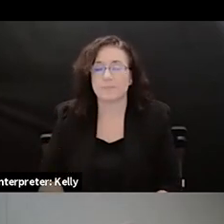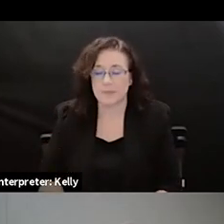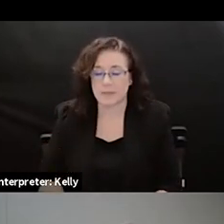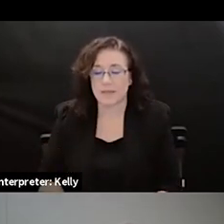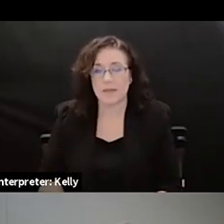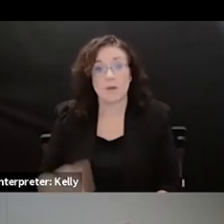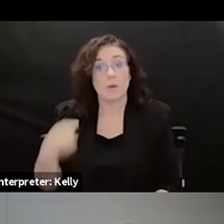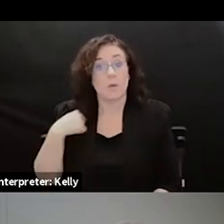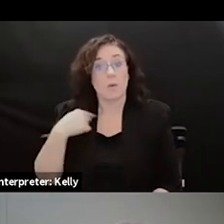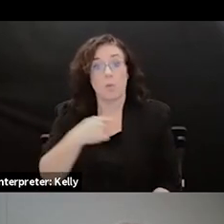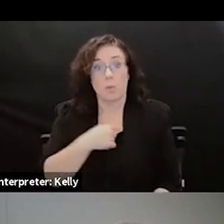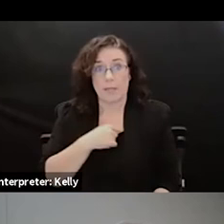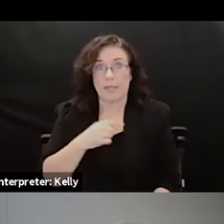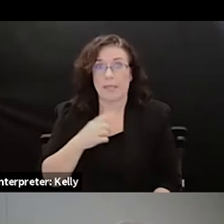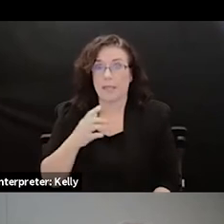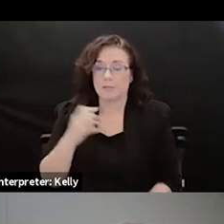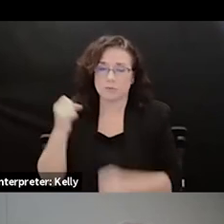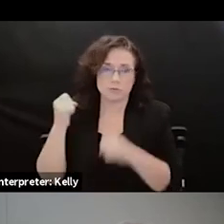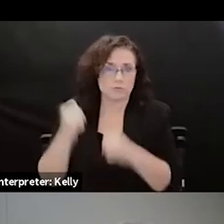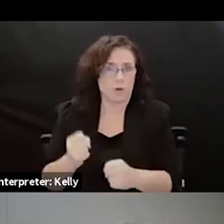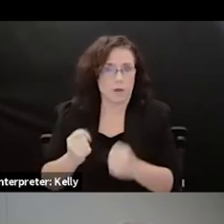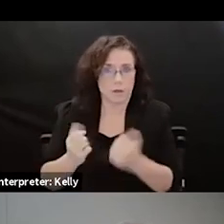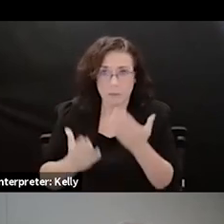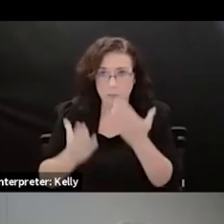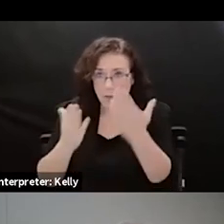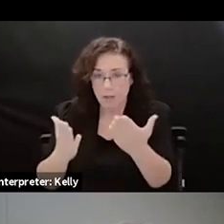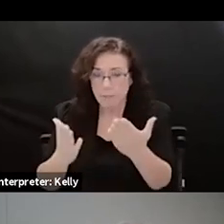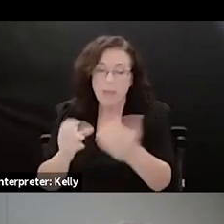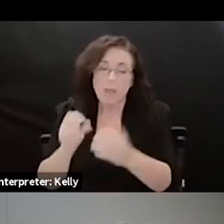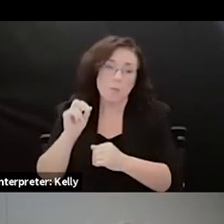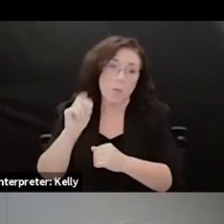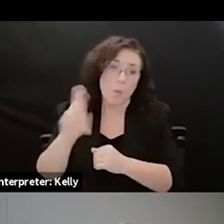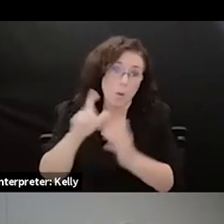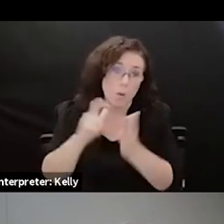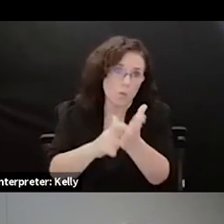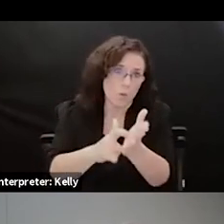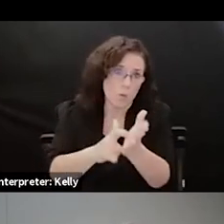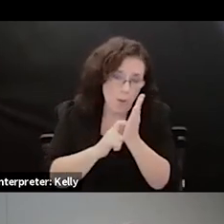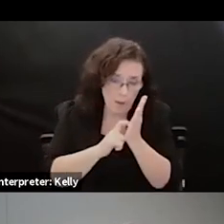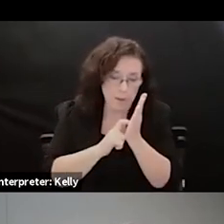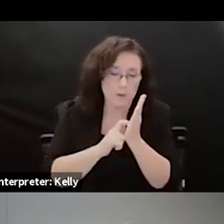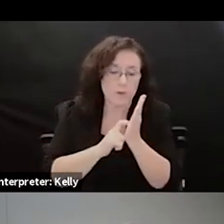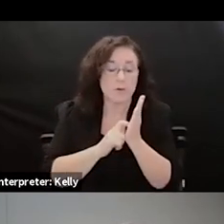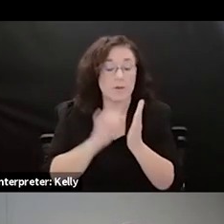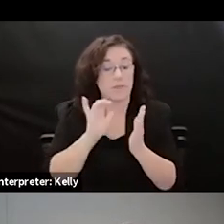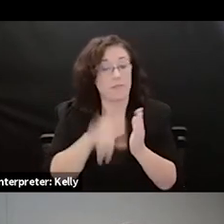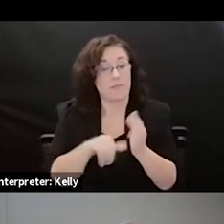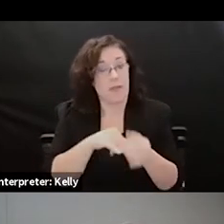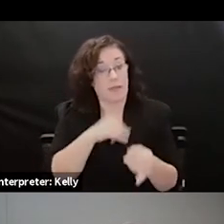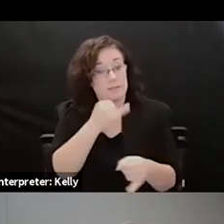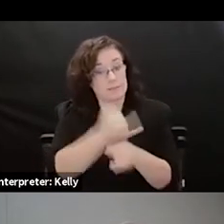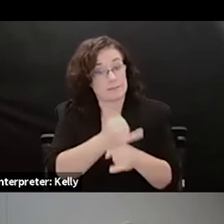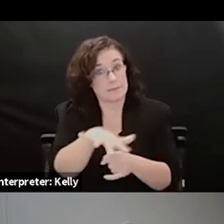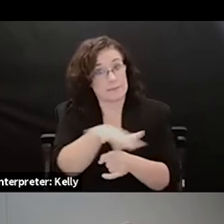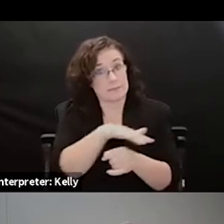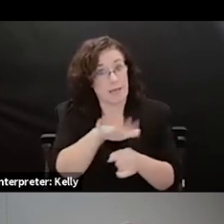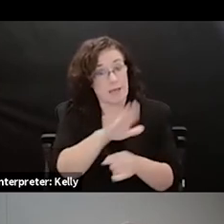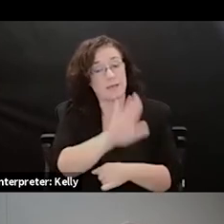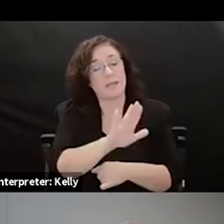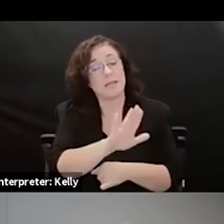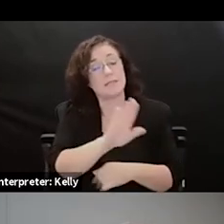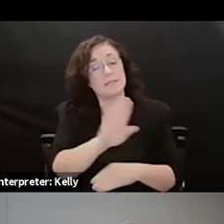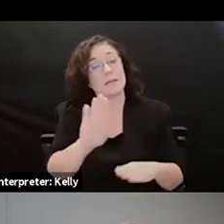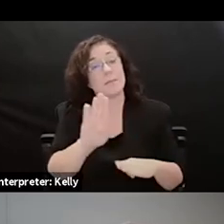and sometimes even require the site's uh business managers to go to